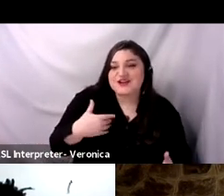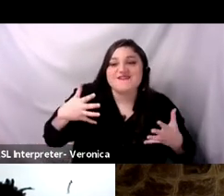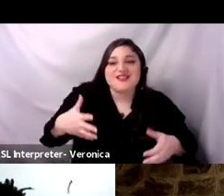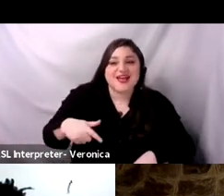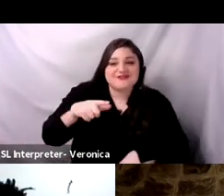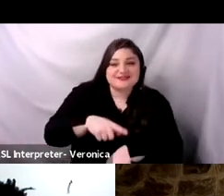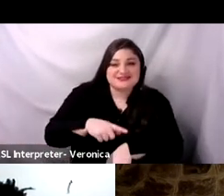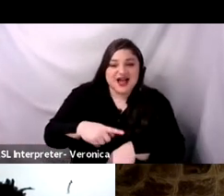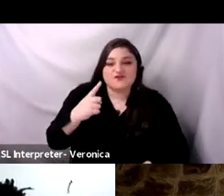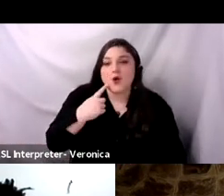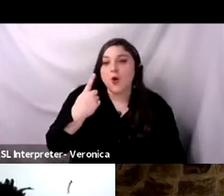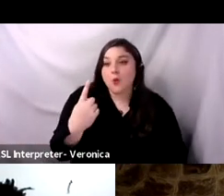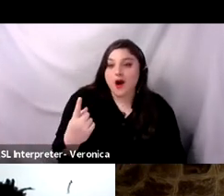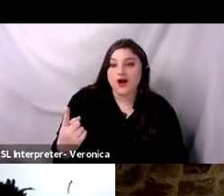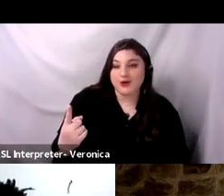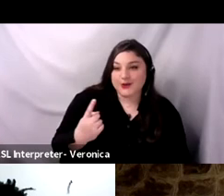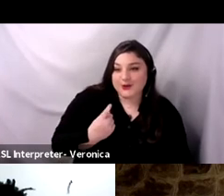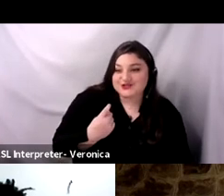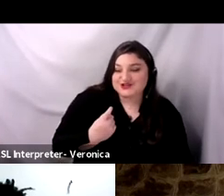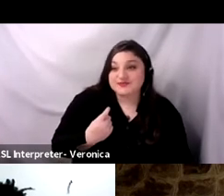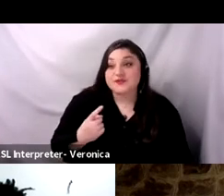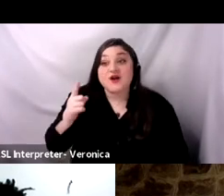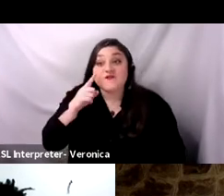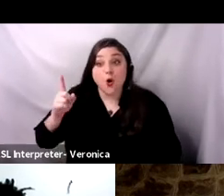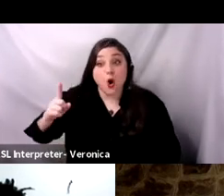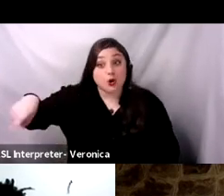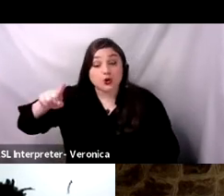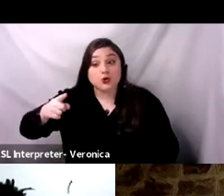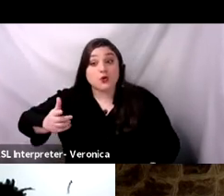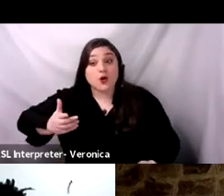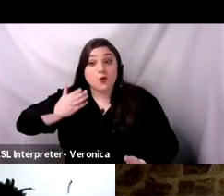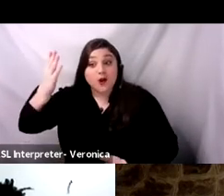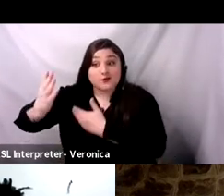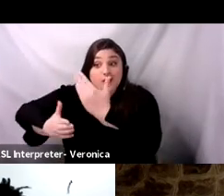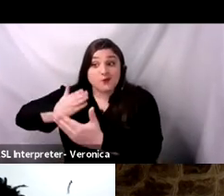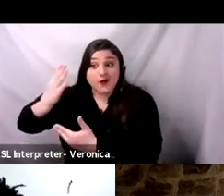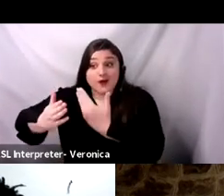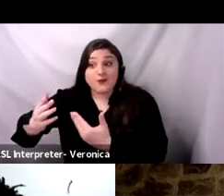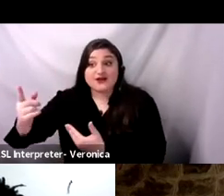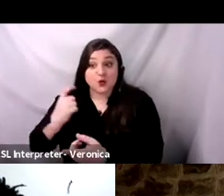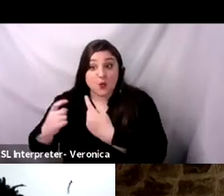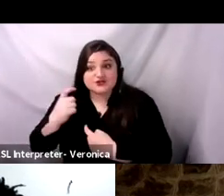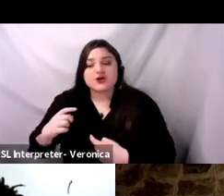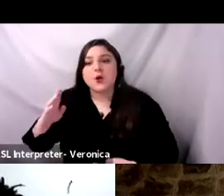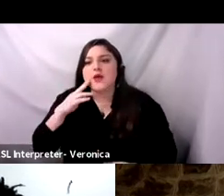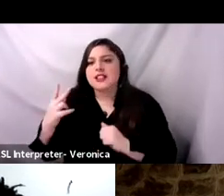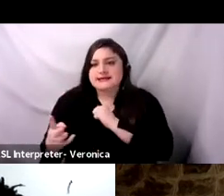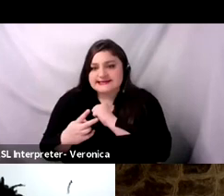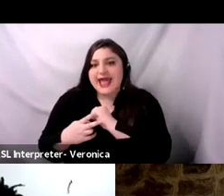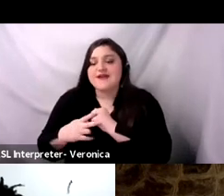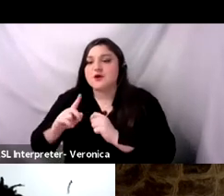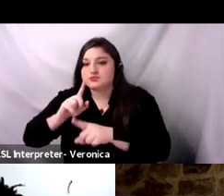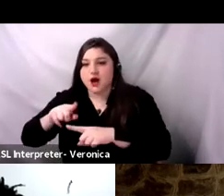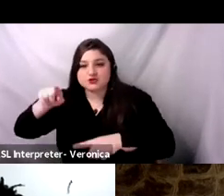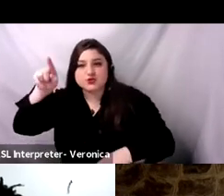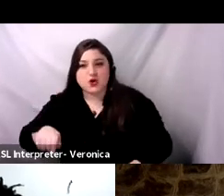going to save the other questions that you guys have raised for the session next week. So don't think that we're ignoring those,